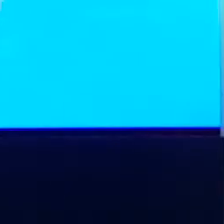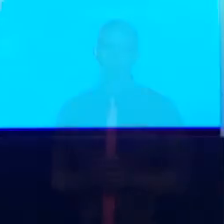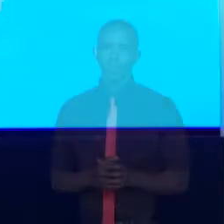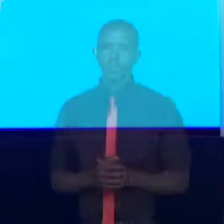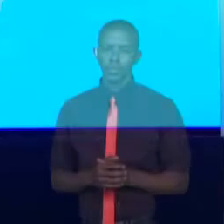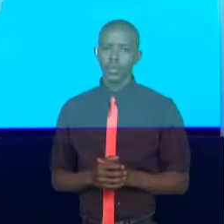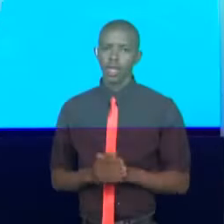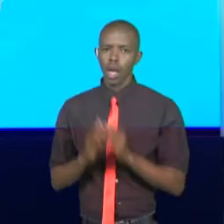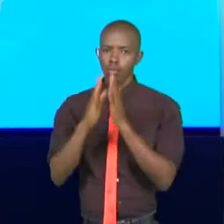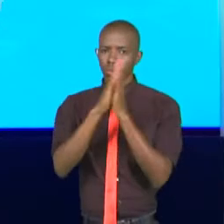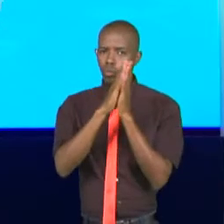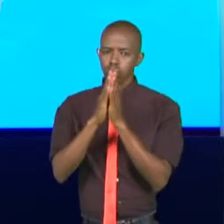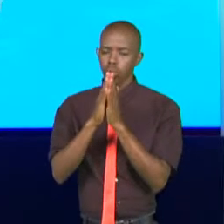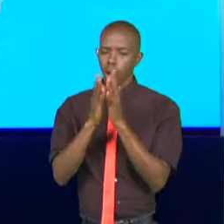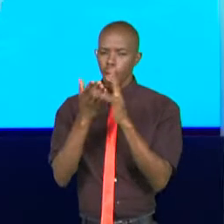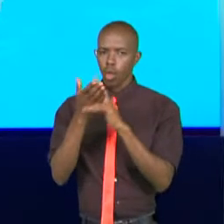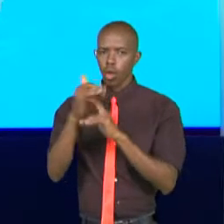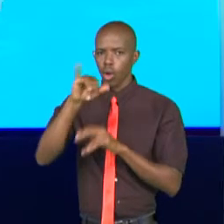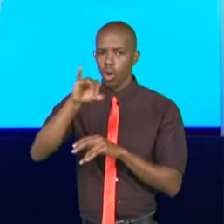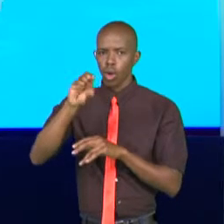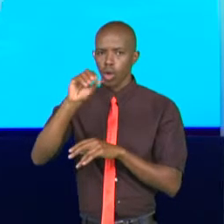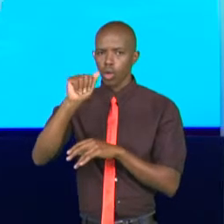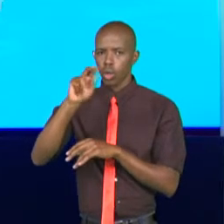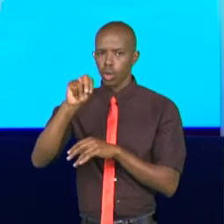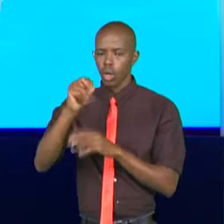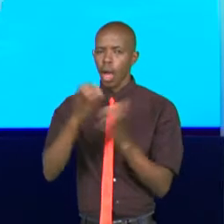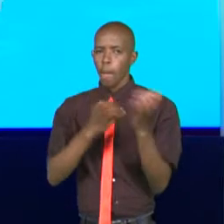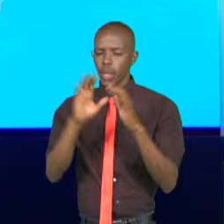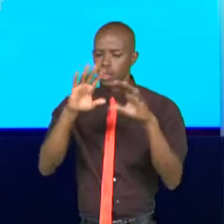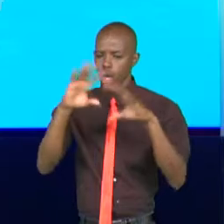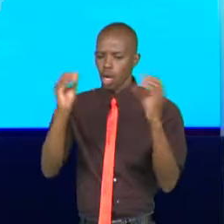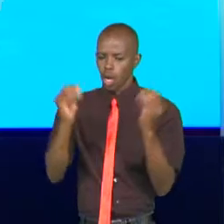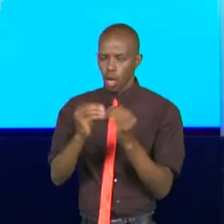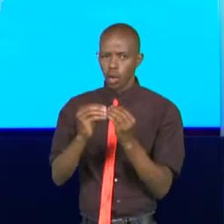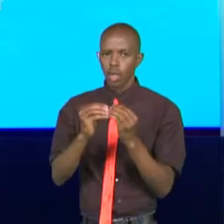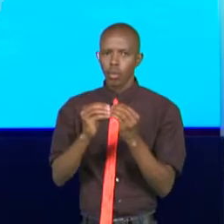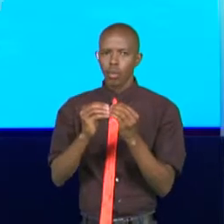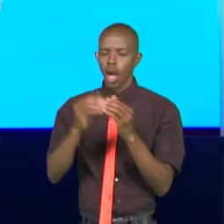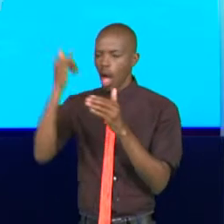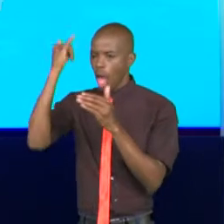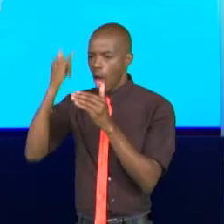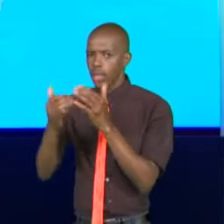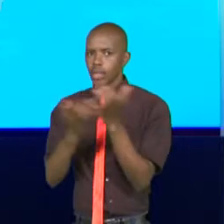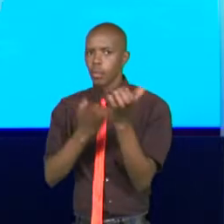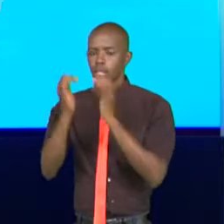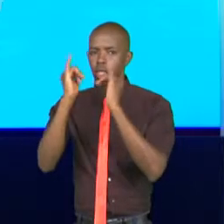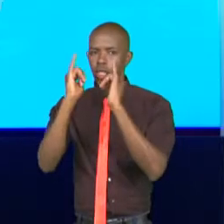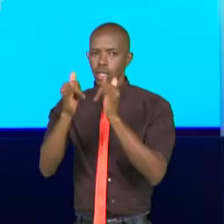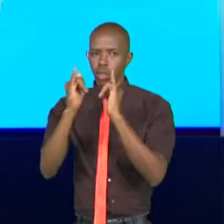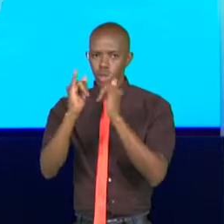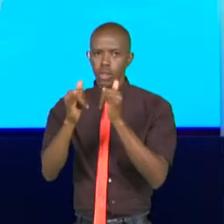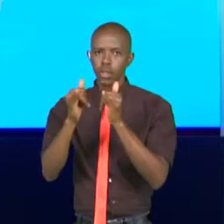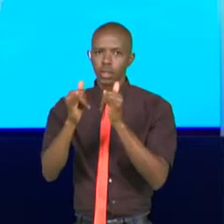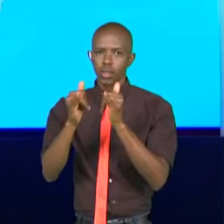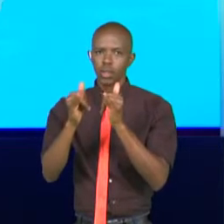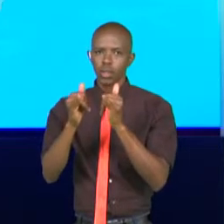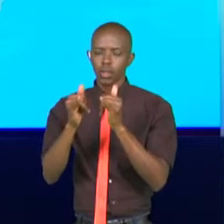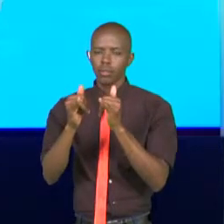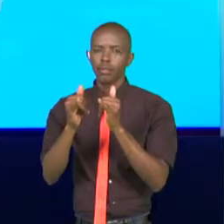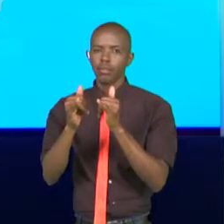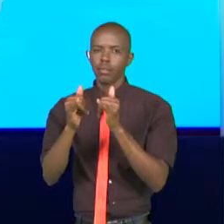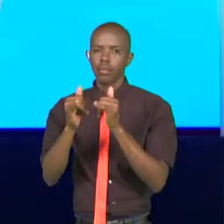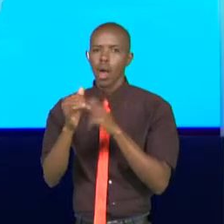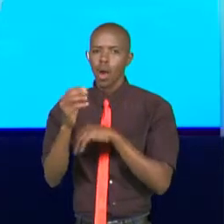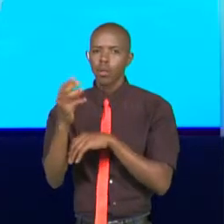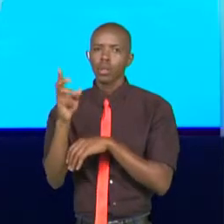Definitely, that story by John Kutuni on the business roundup of the day brings us to the end of business news this Wednesday. Let's do